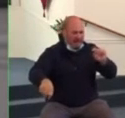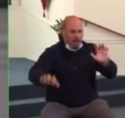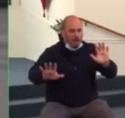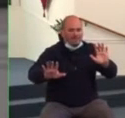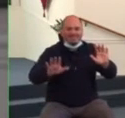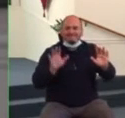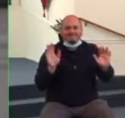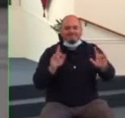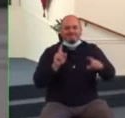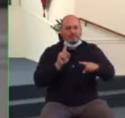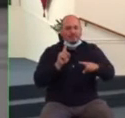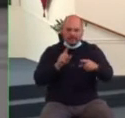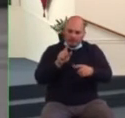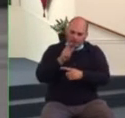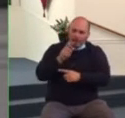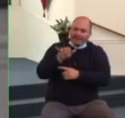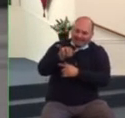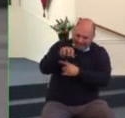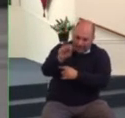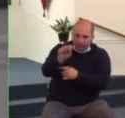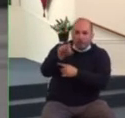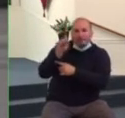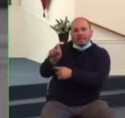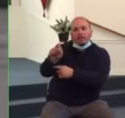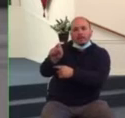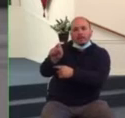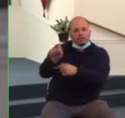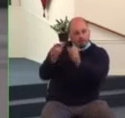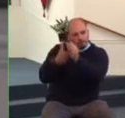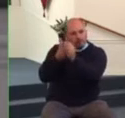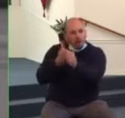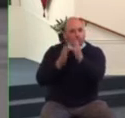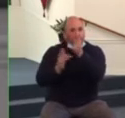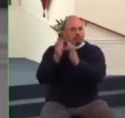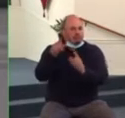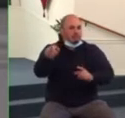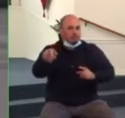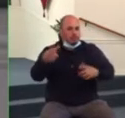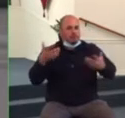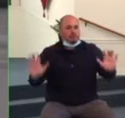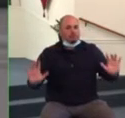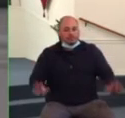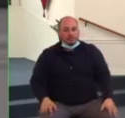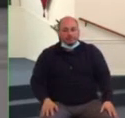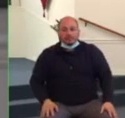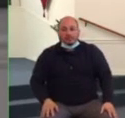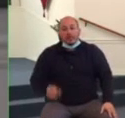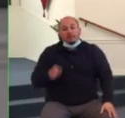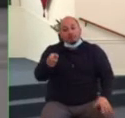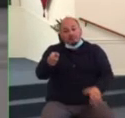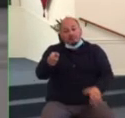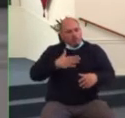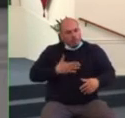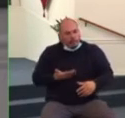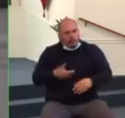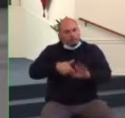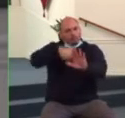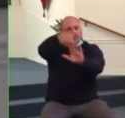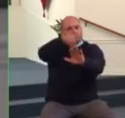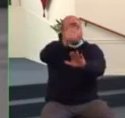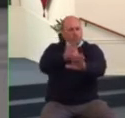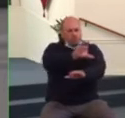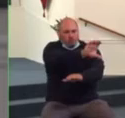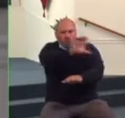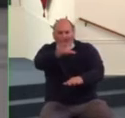cross. If you're going to follow Jesus, you have to give everything to him. Now, if